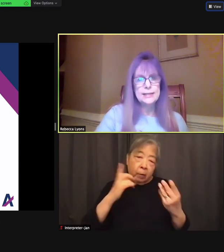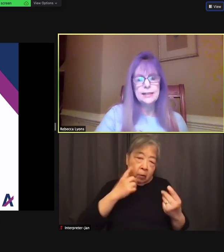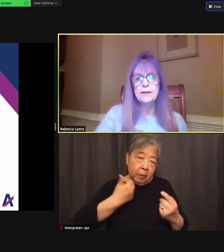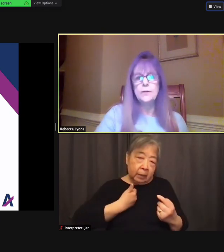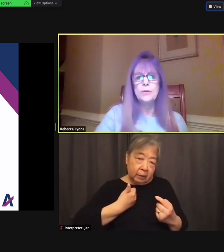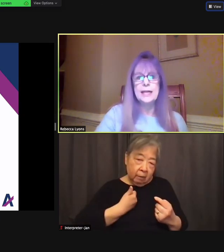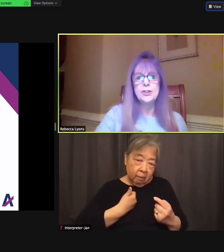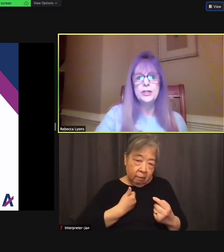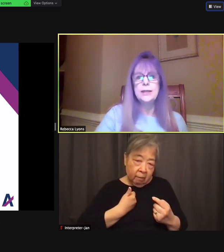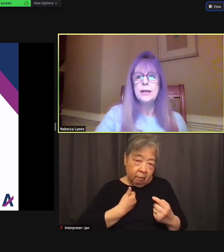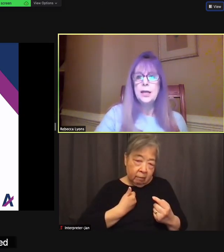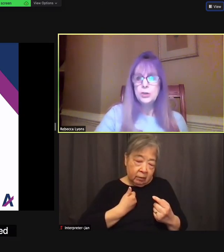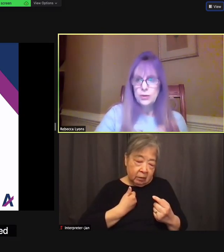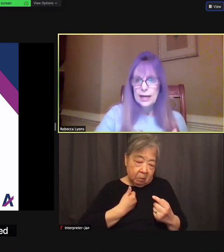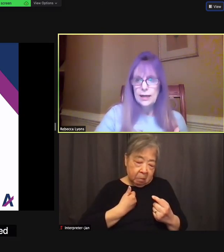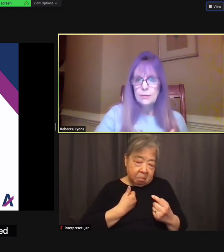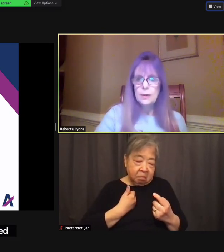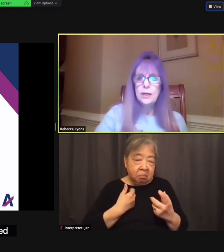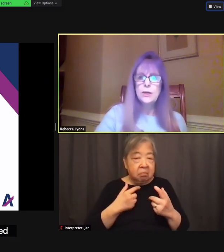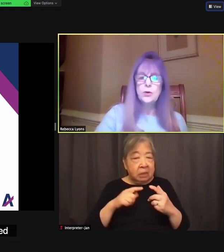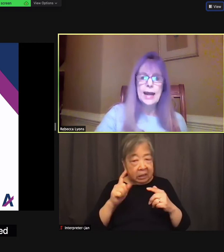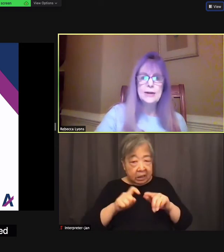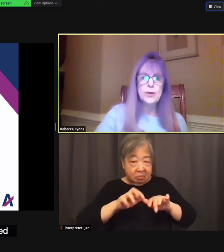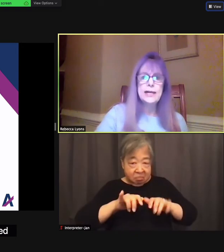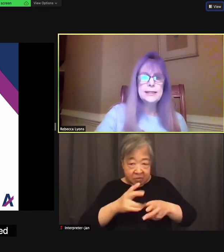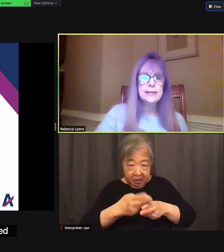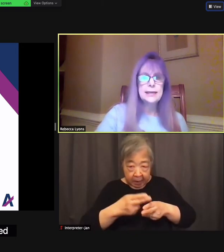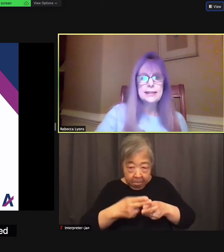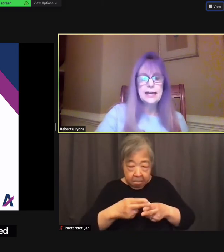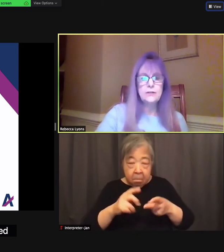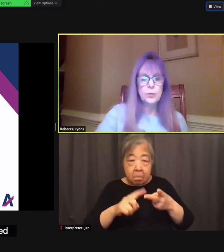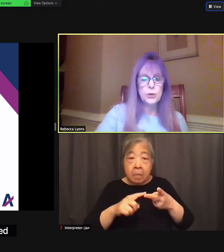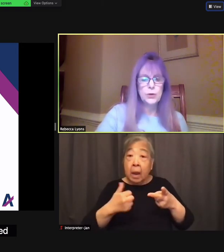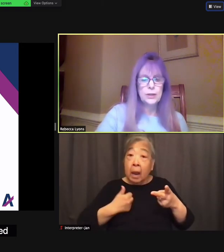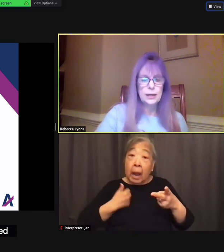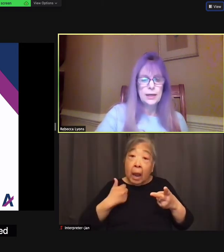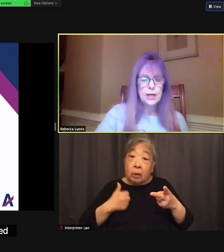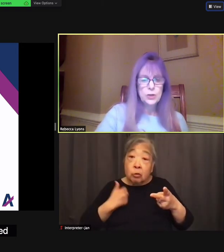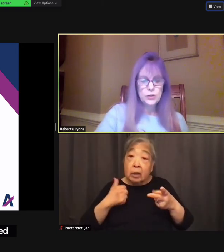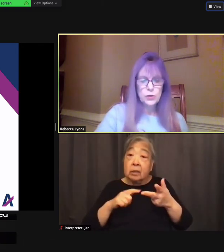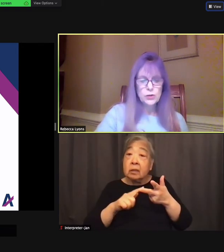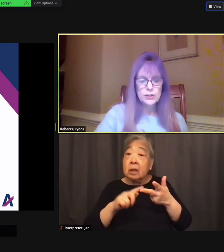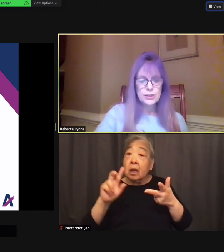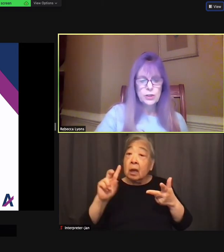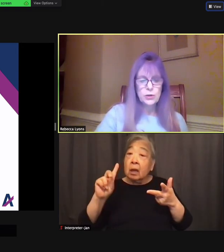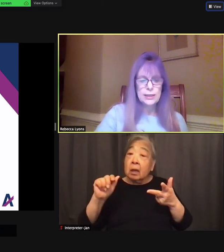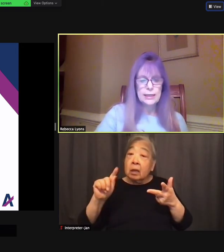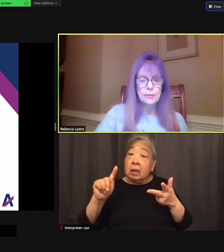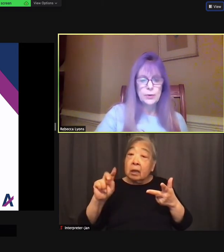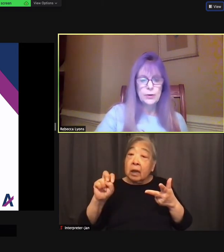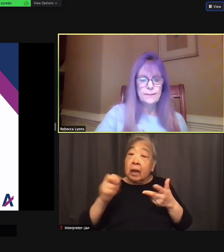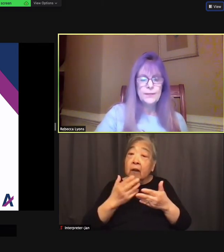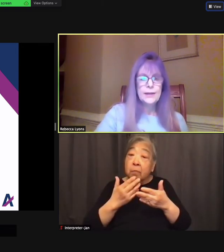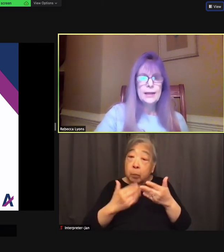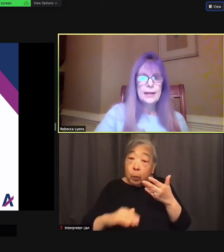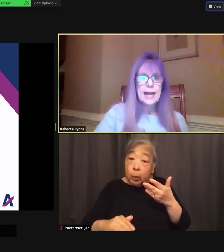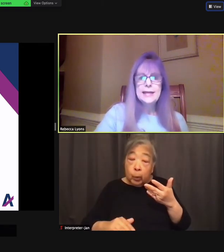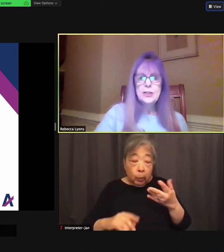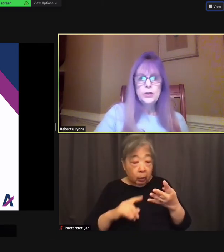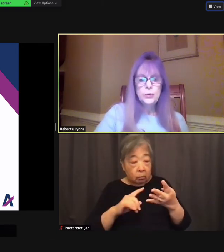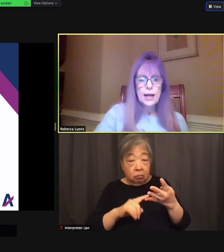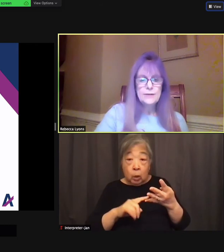some basic information: your name, your address, date of birth, your social security number,